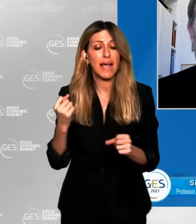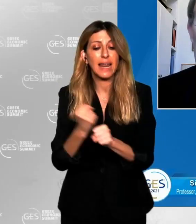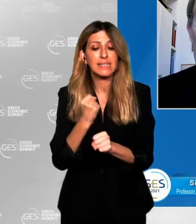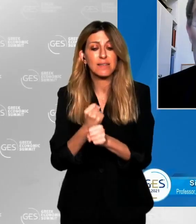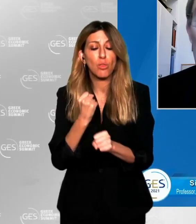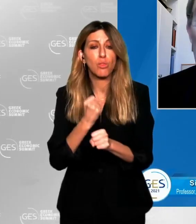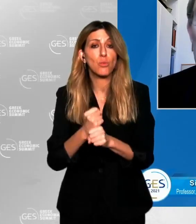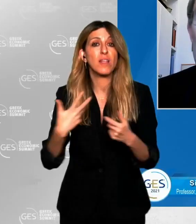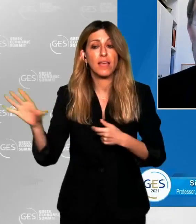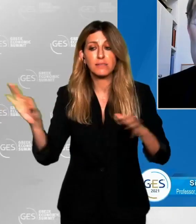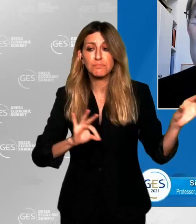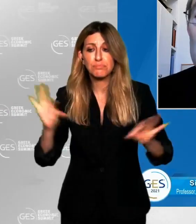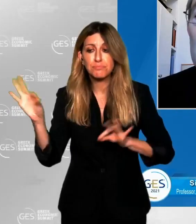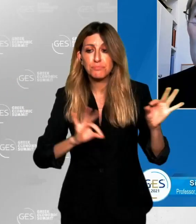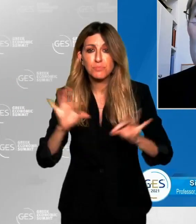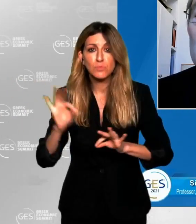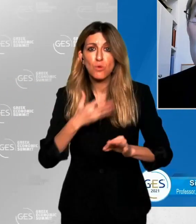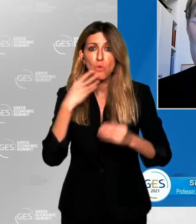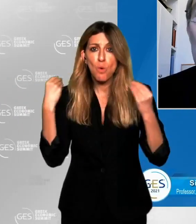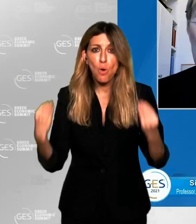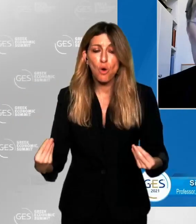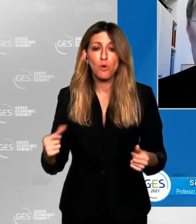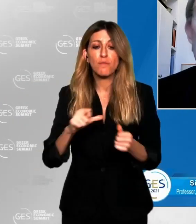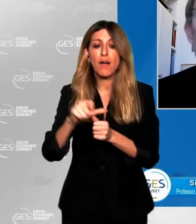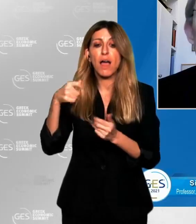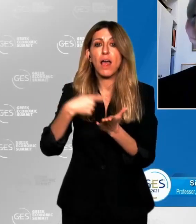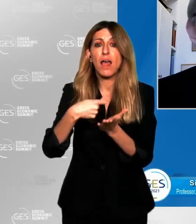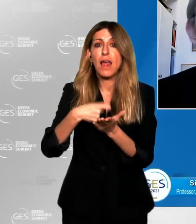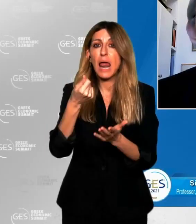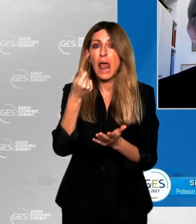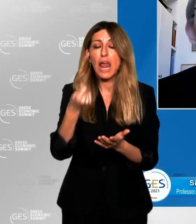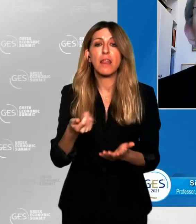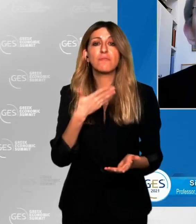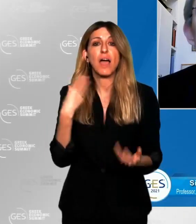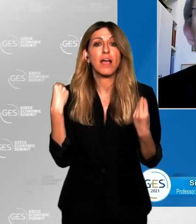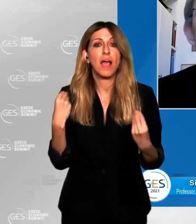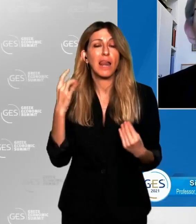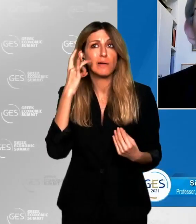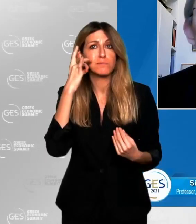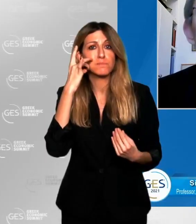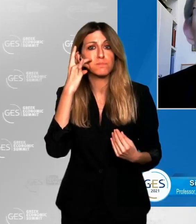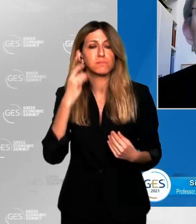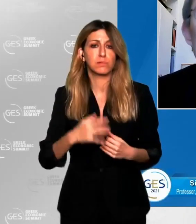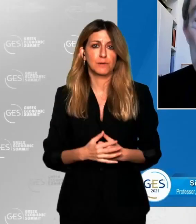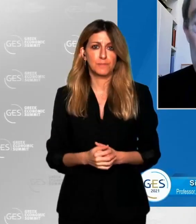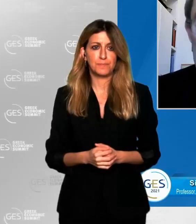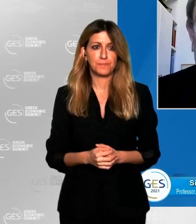expand on what I just said about the